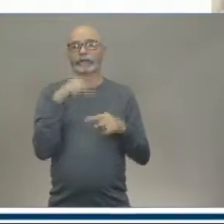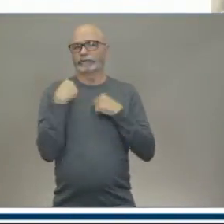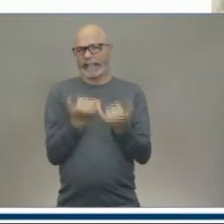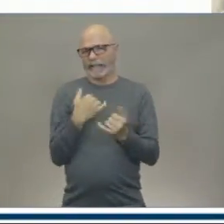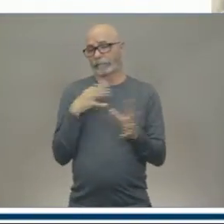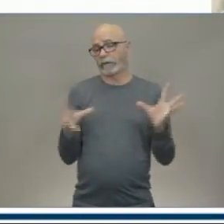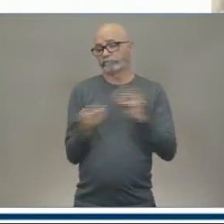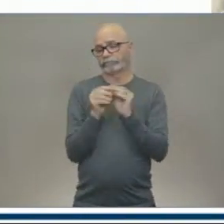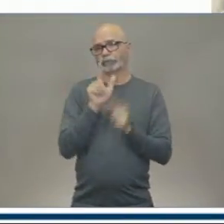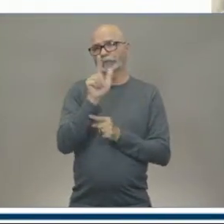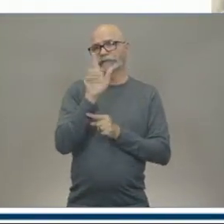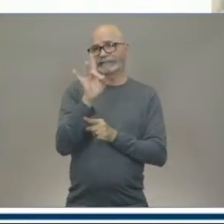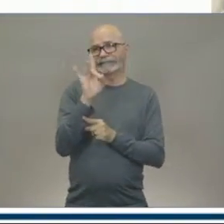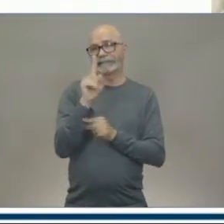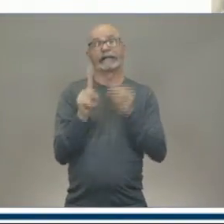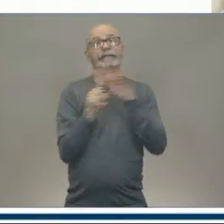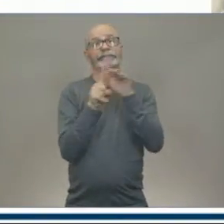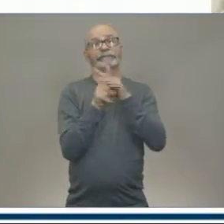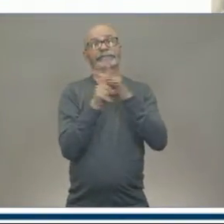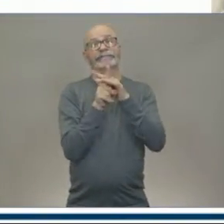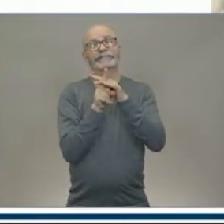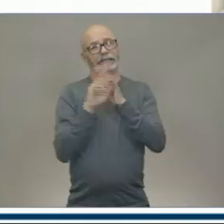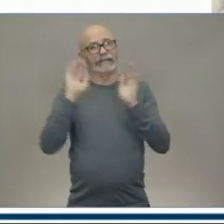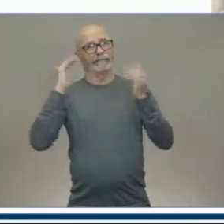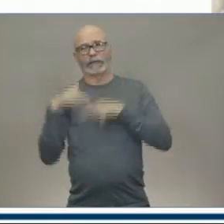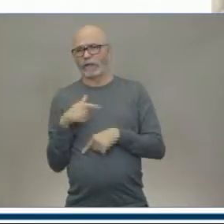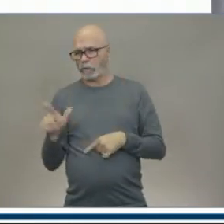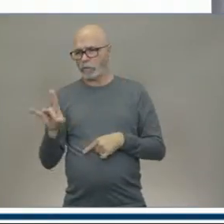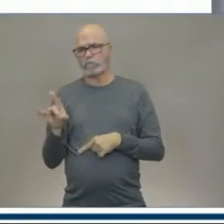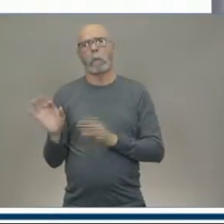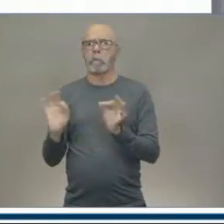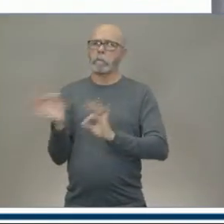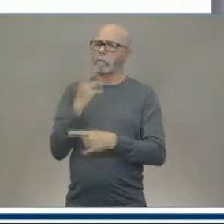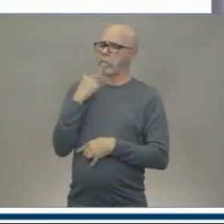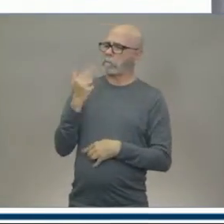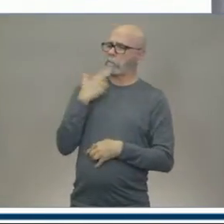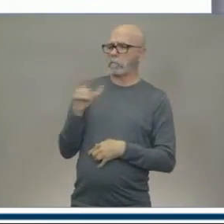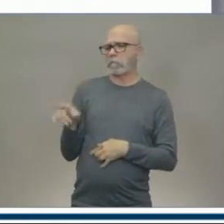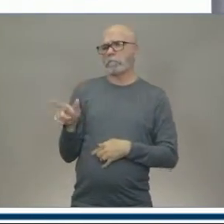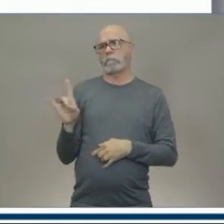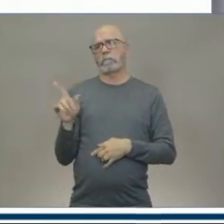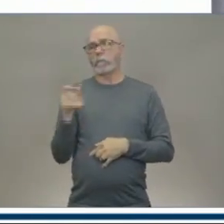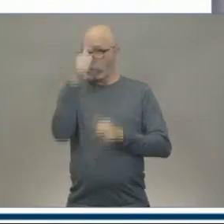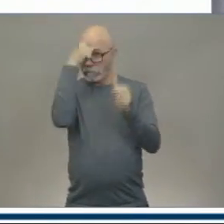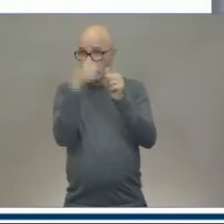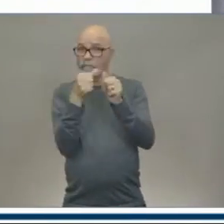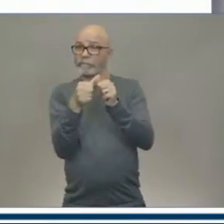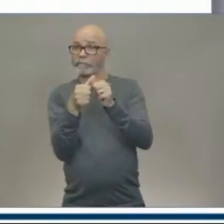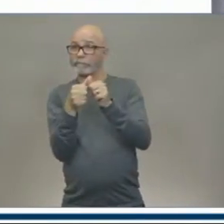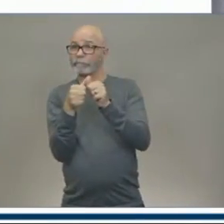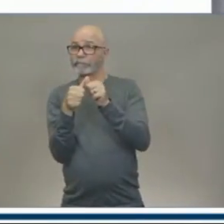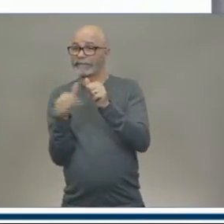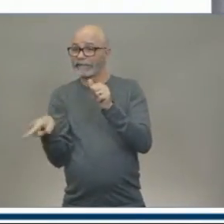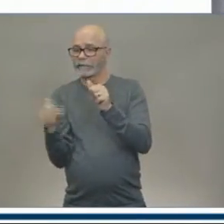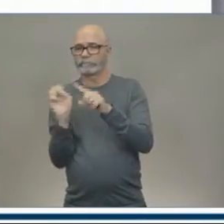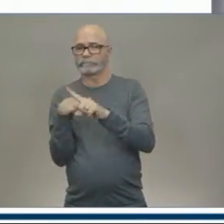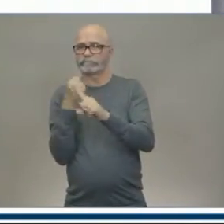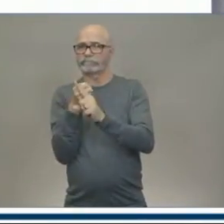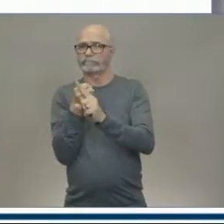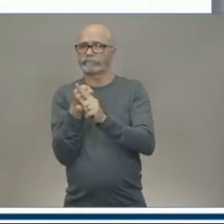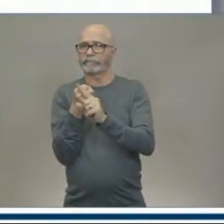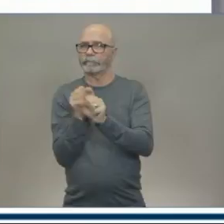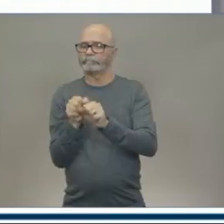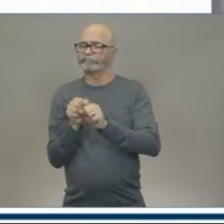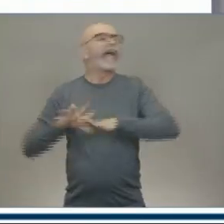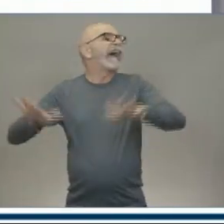rest of the country, that might not seem like much, but it doesn't take long for this virus to overtake an entire community. That's why